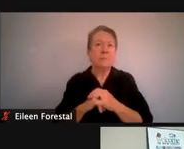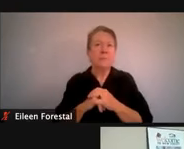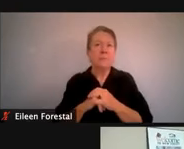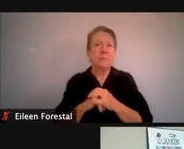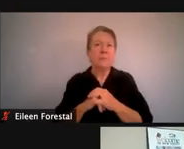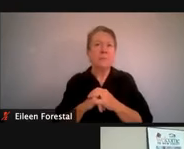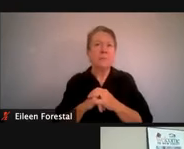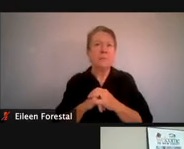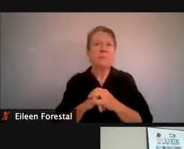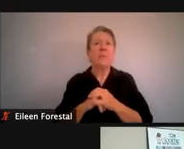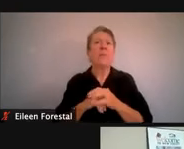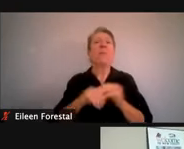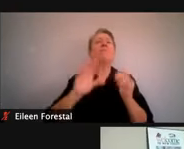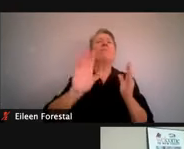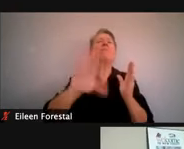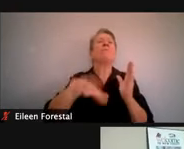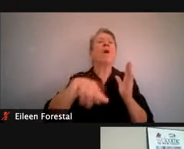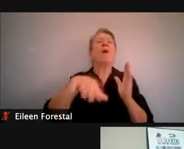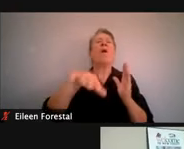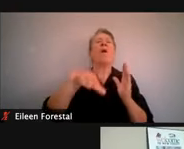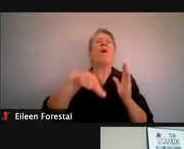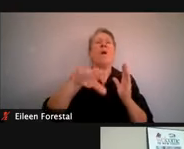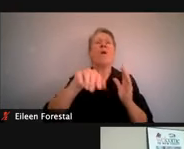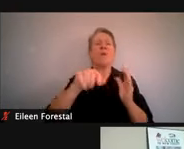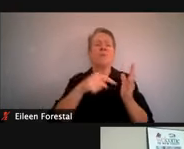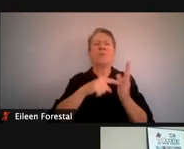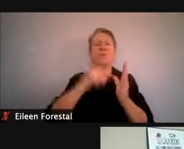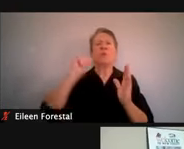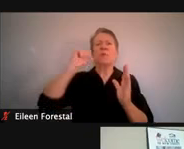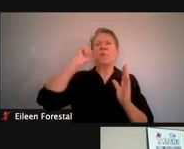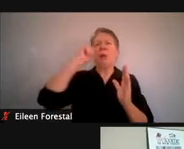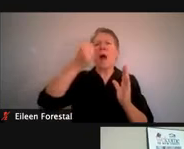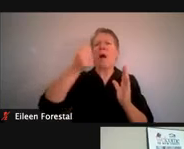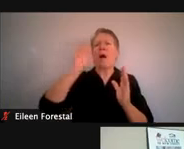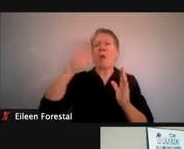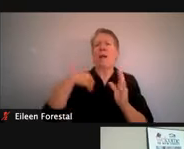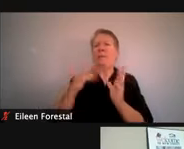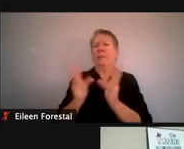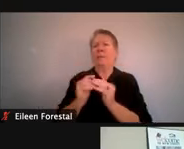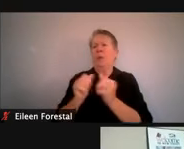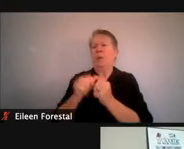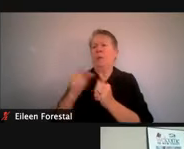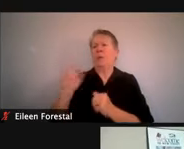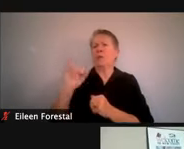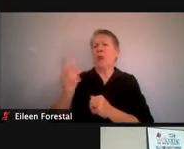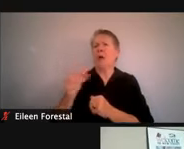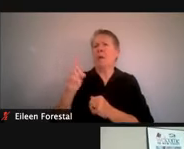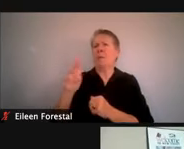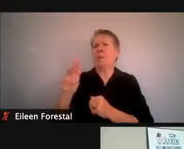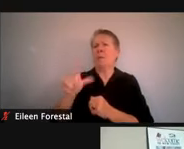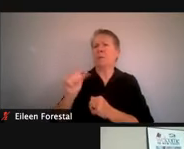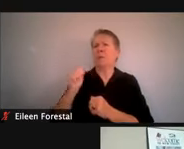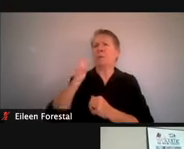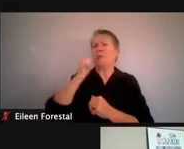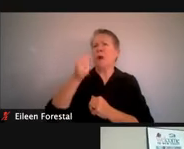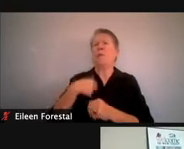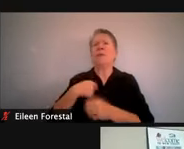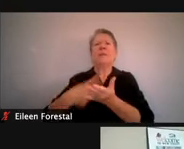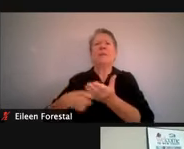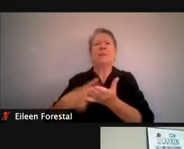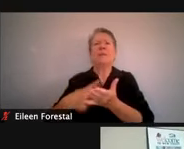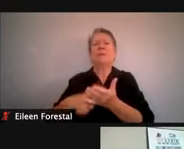this tomorrow from Jared and team. Thank you, Jared. And I think we lost Pat, but he's back on, at least on audio. Michelle, we got one more. Am I